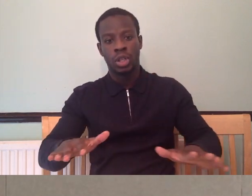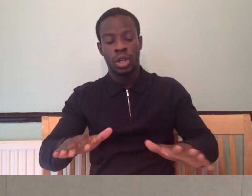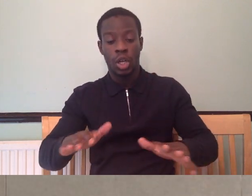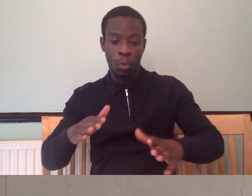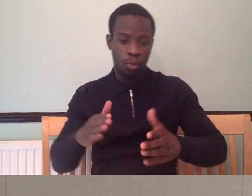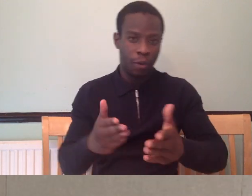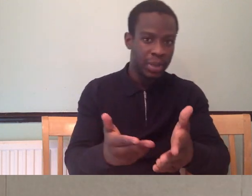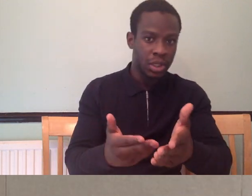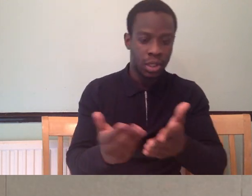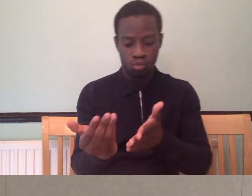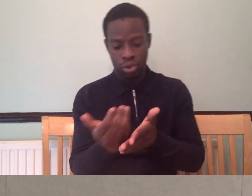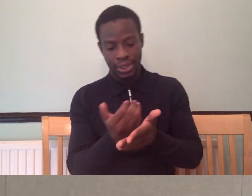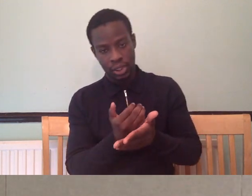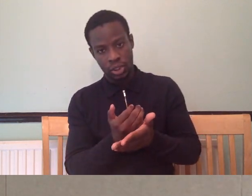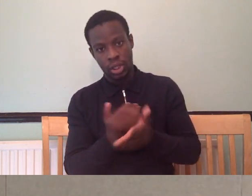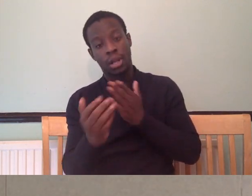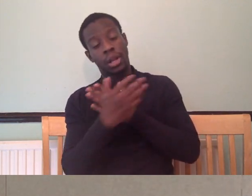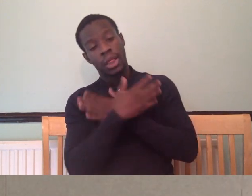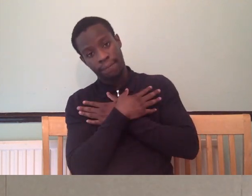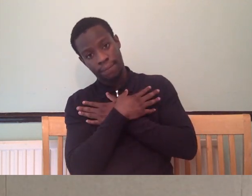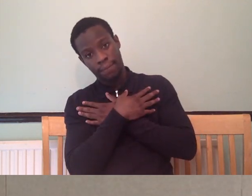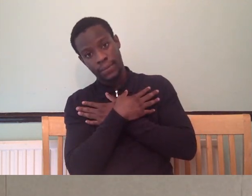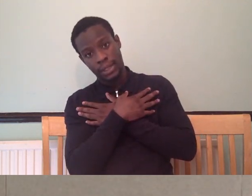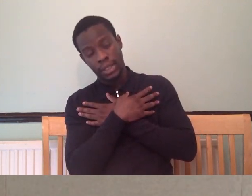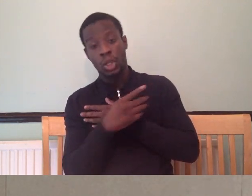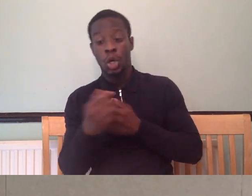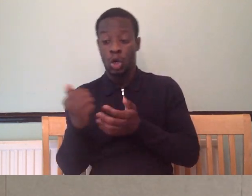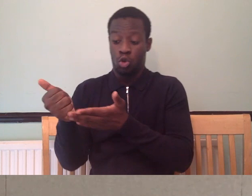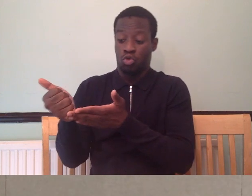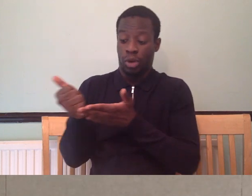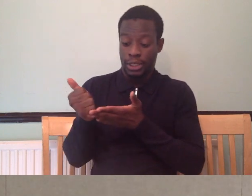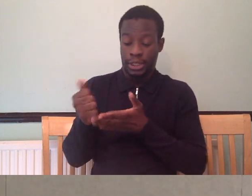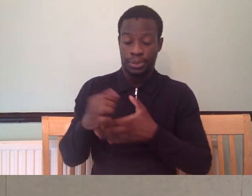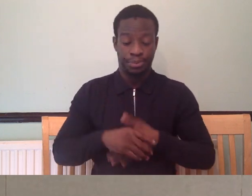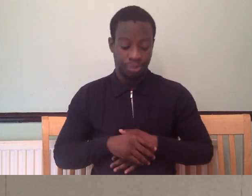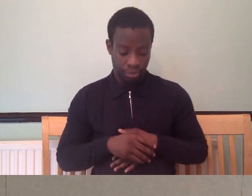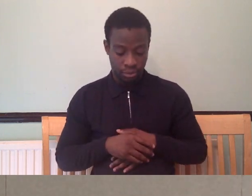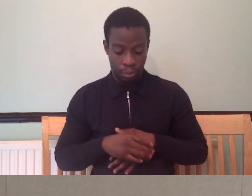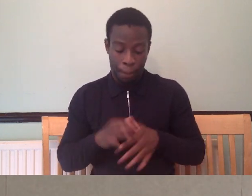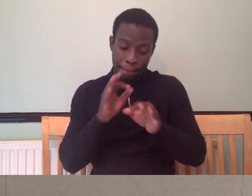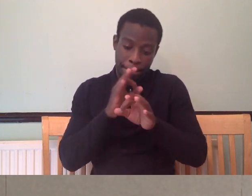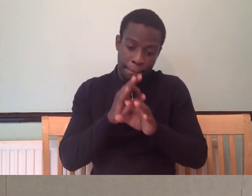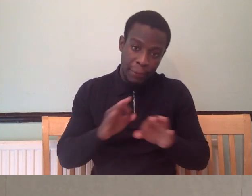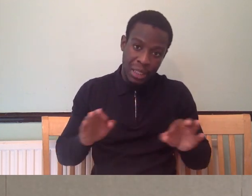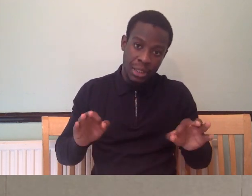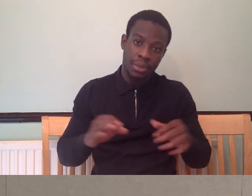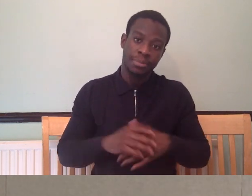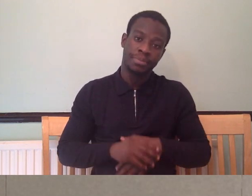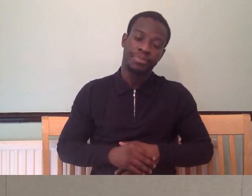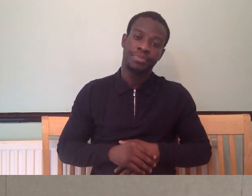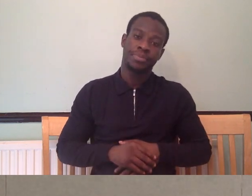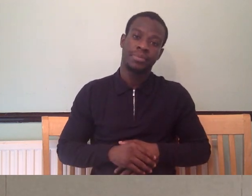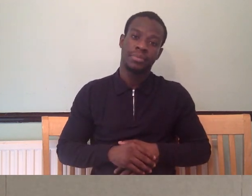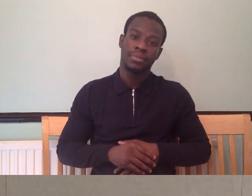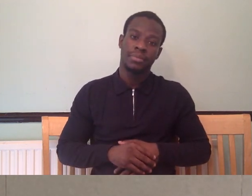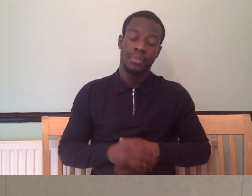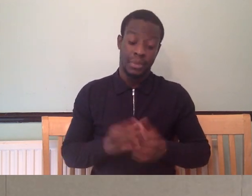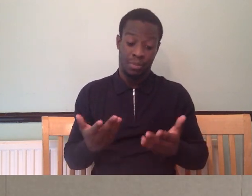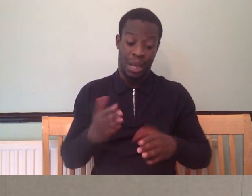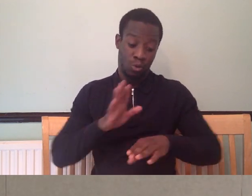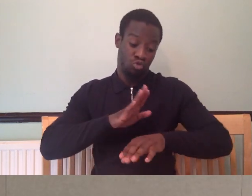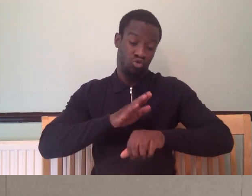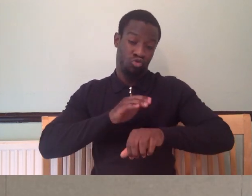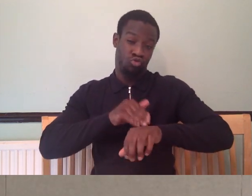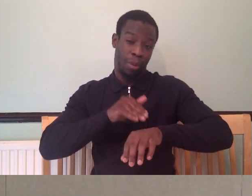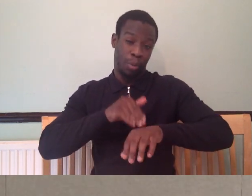Provision and protection, love and grace, peace in these troubled